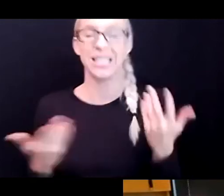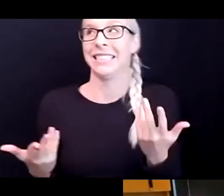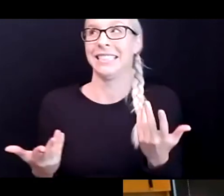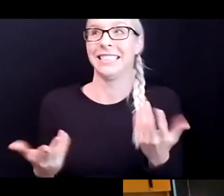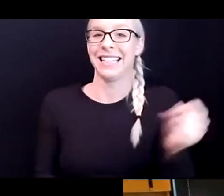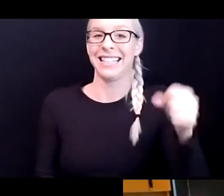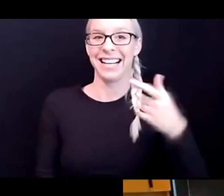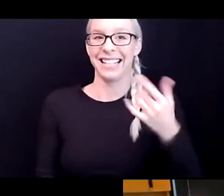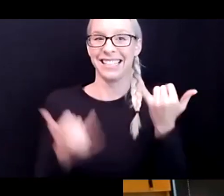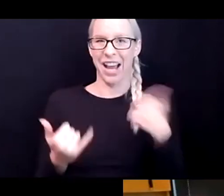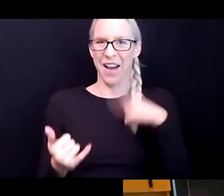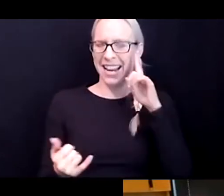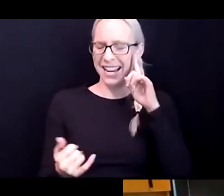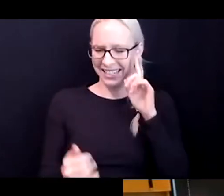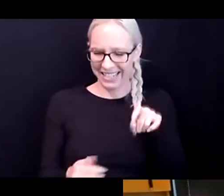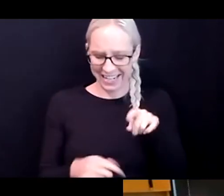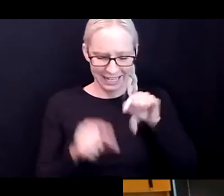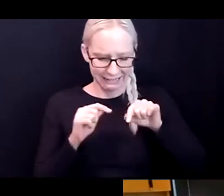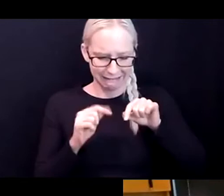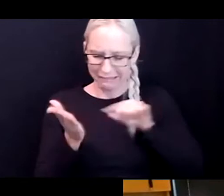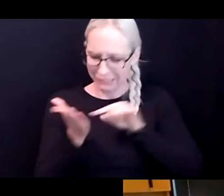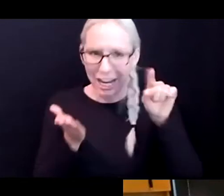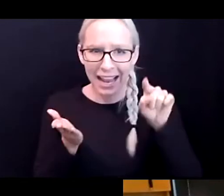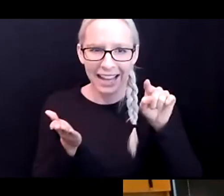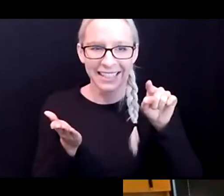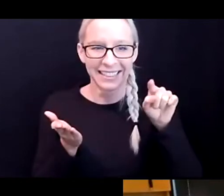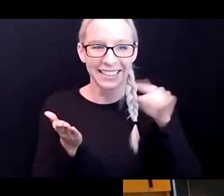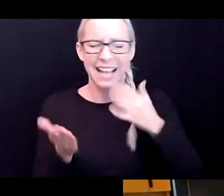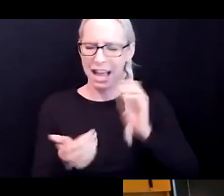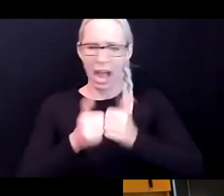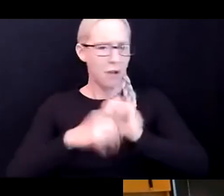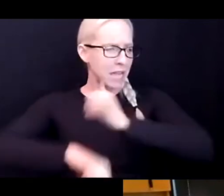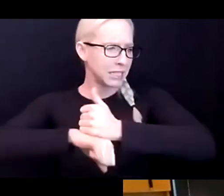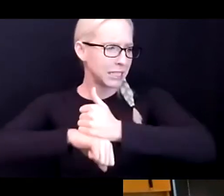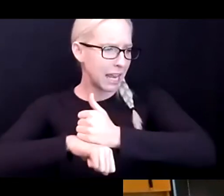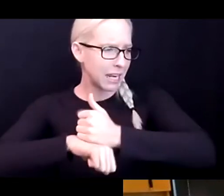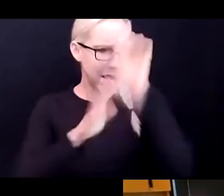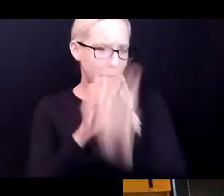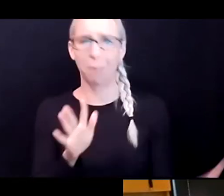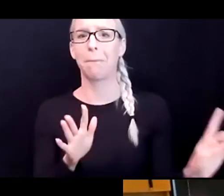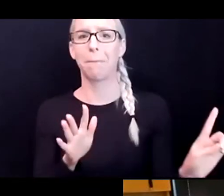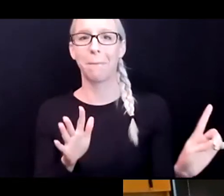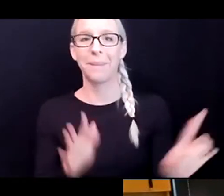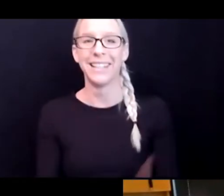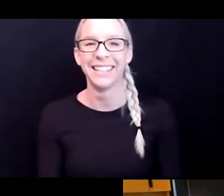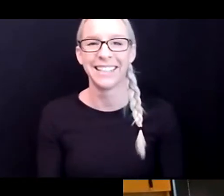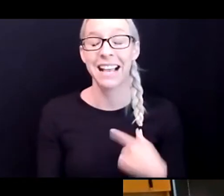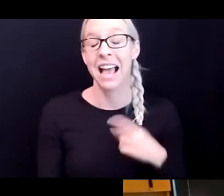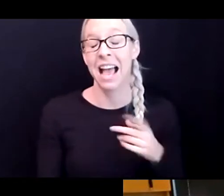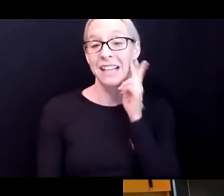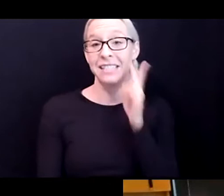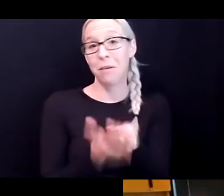to go back and double check, right? Like I set it up. It was set it and forget it. And I'm like, I don't know, it's doing fine. I see the return. It's doing okay,